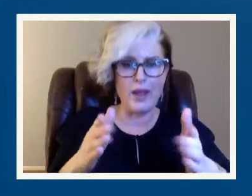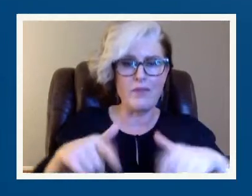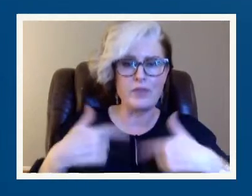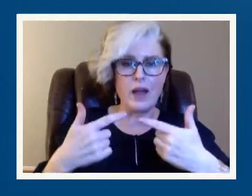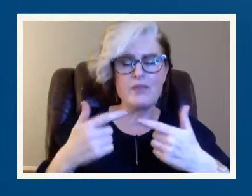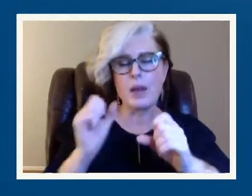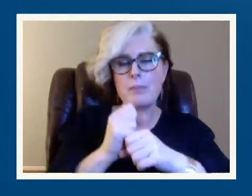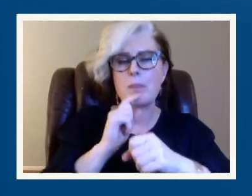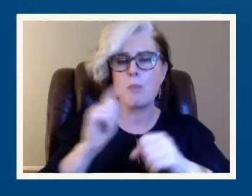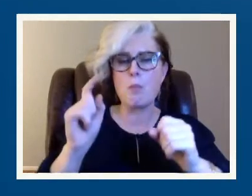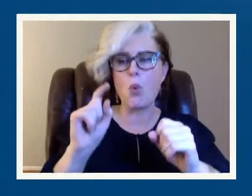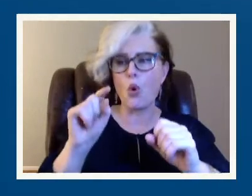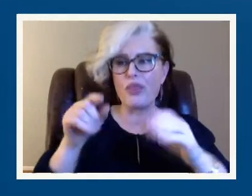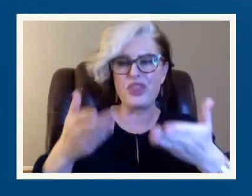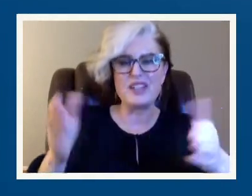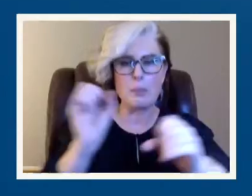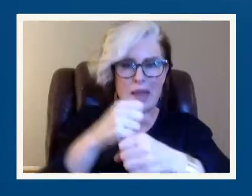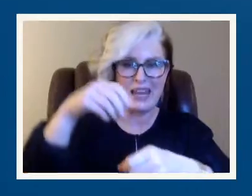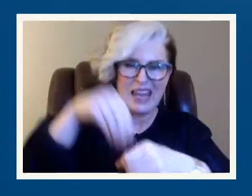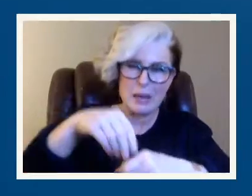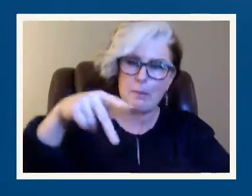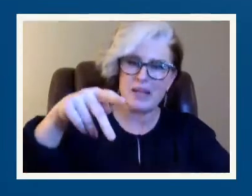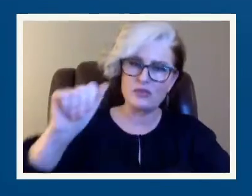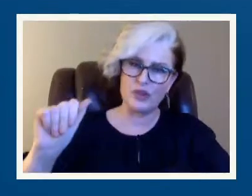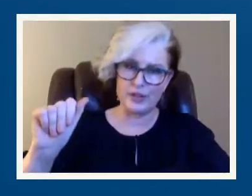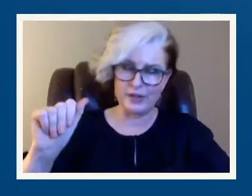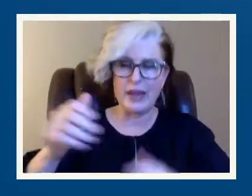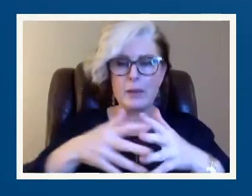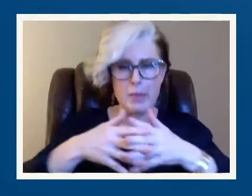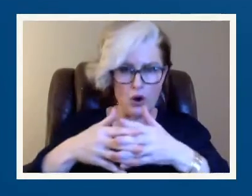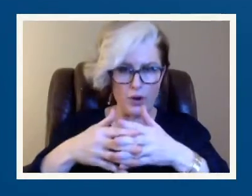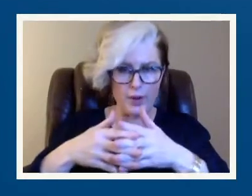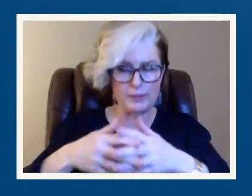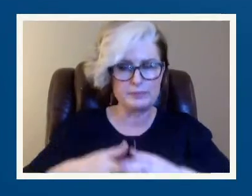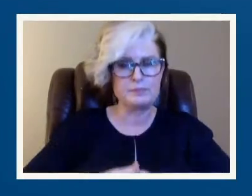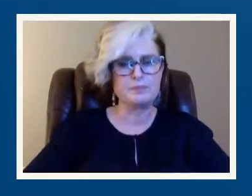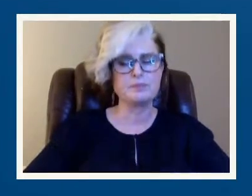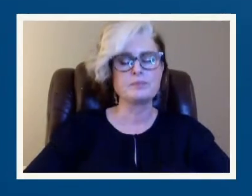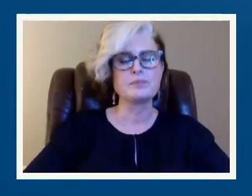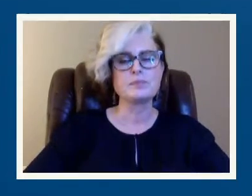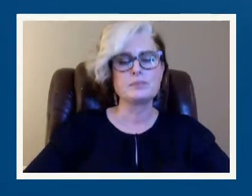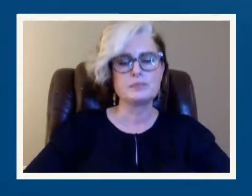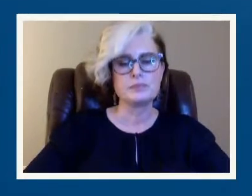more things are made right here in Pennsylvania and in America.